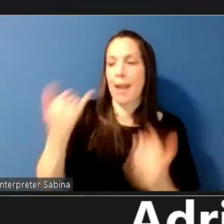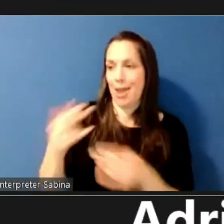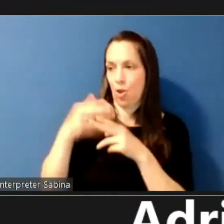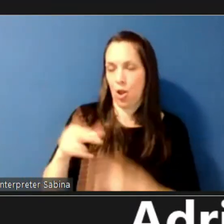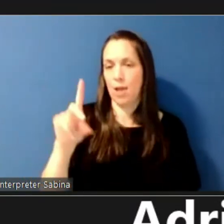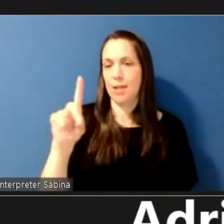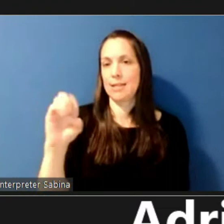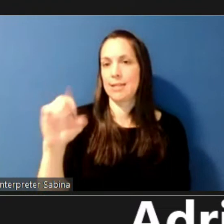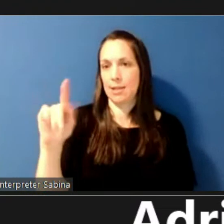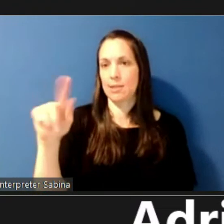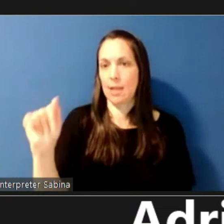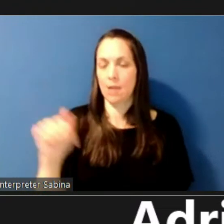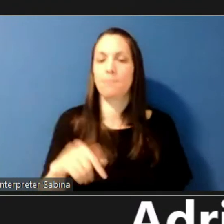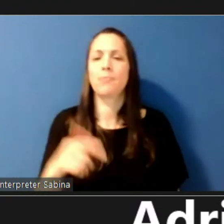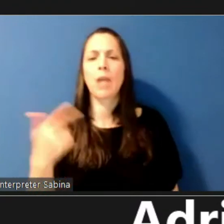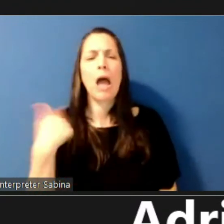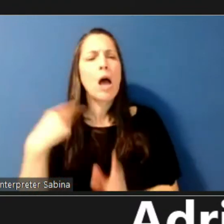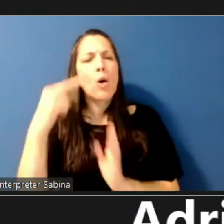the